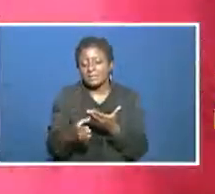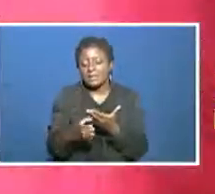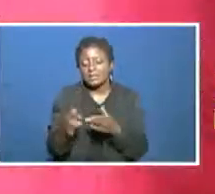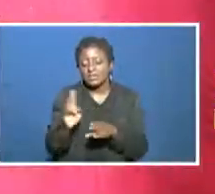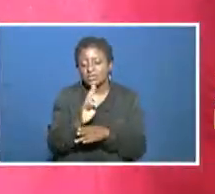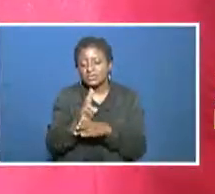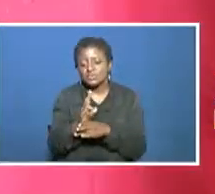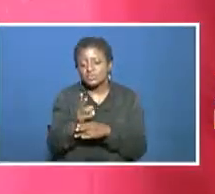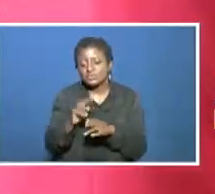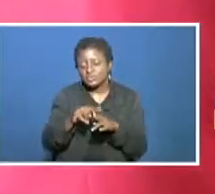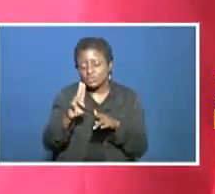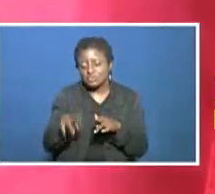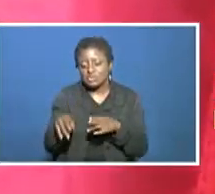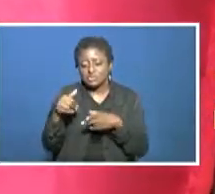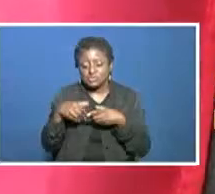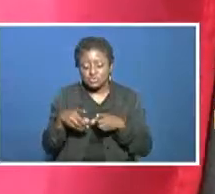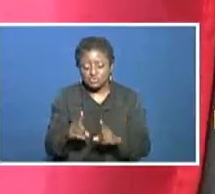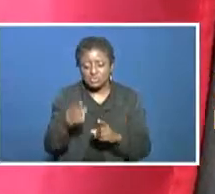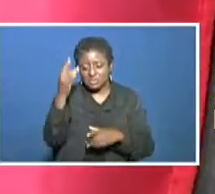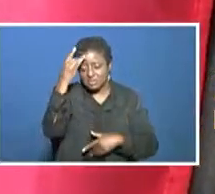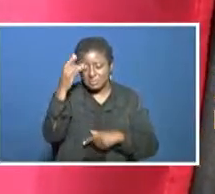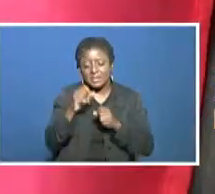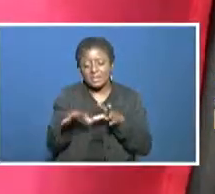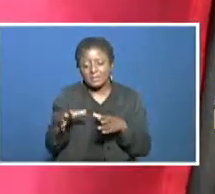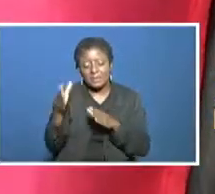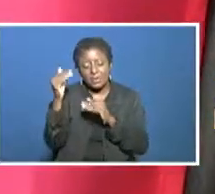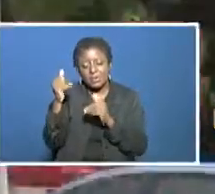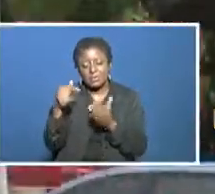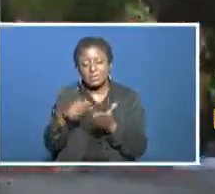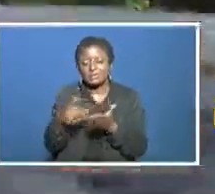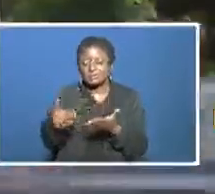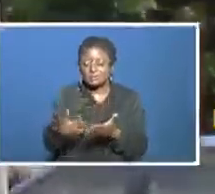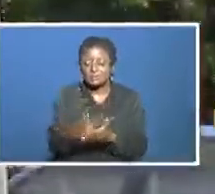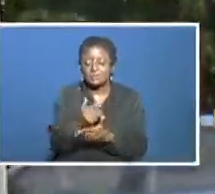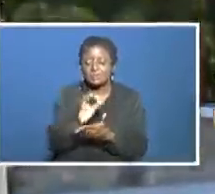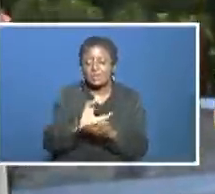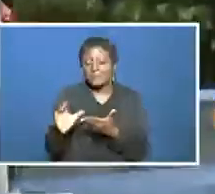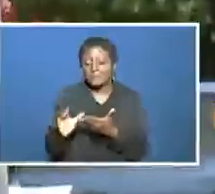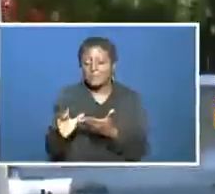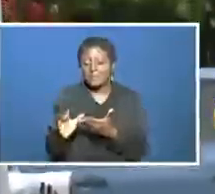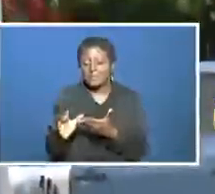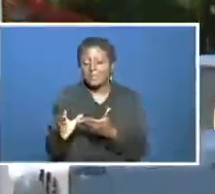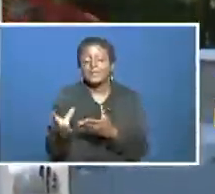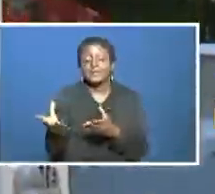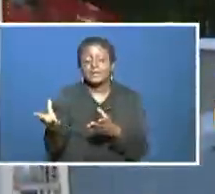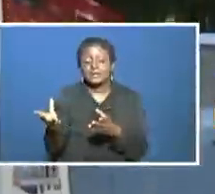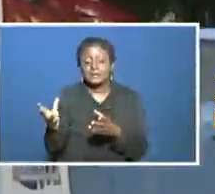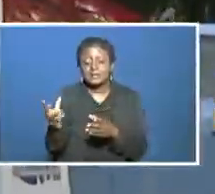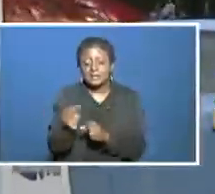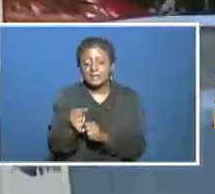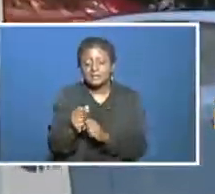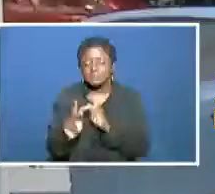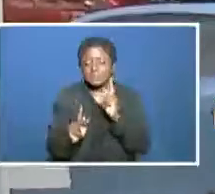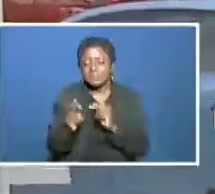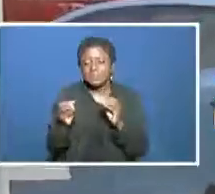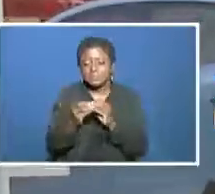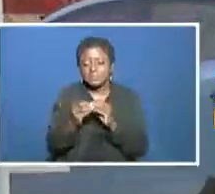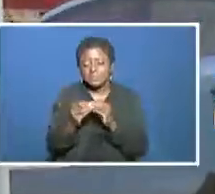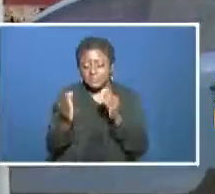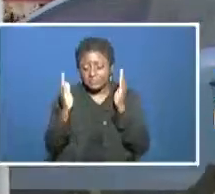pandemic and hope this new campaign gets consumers back on track. We want a return